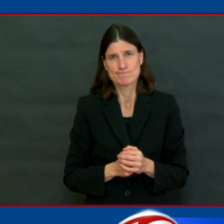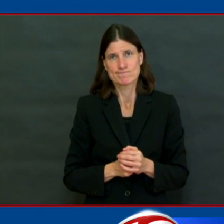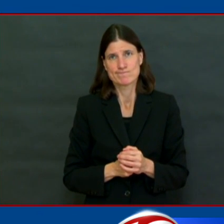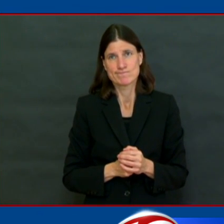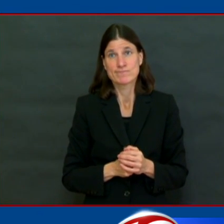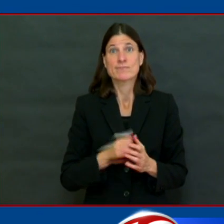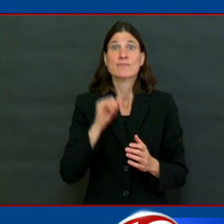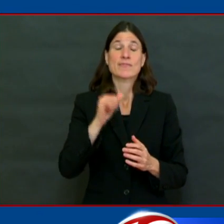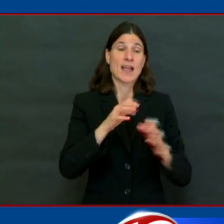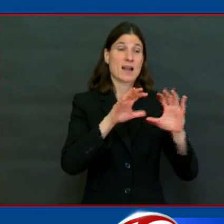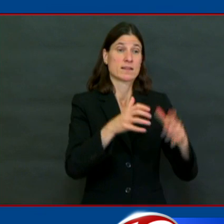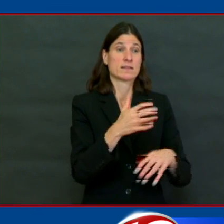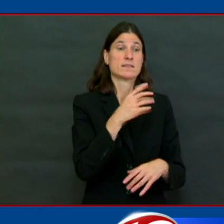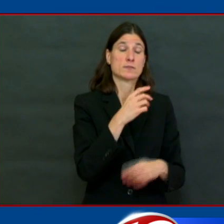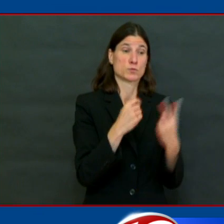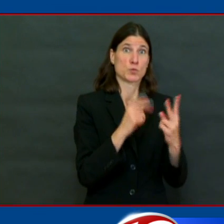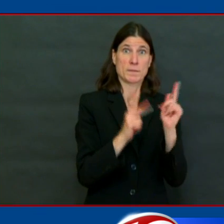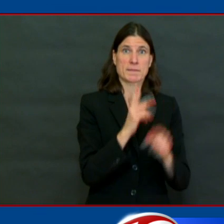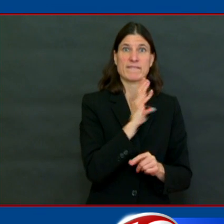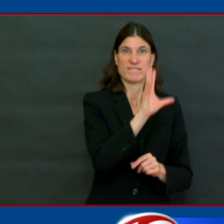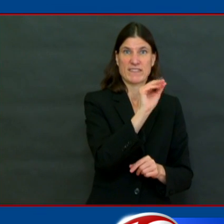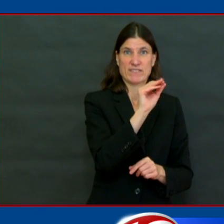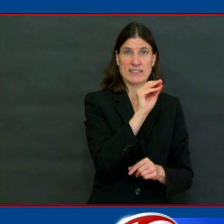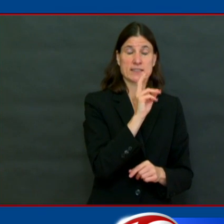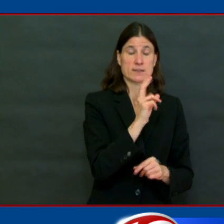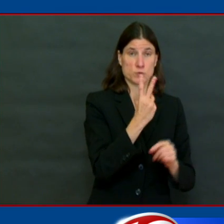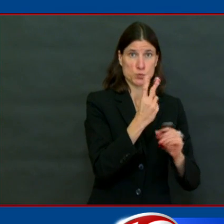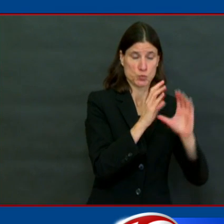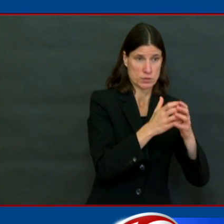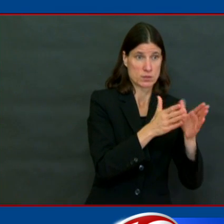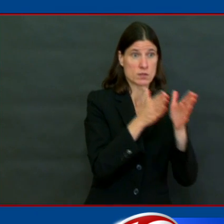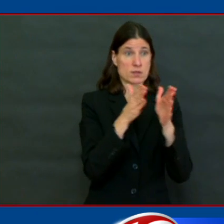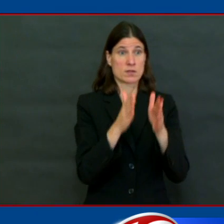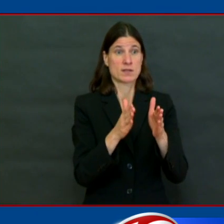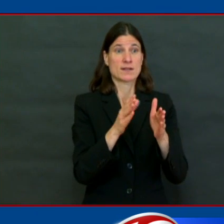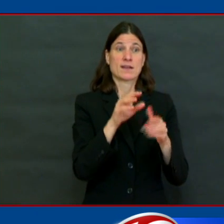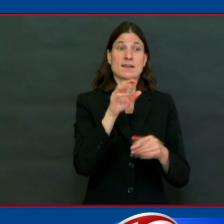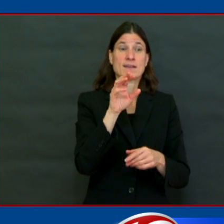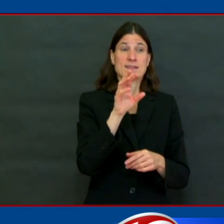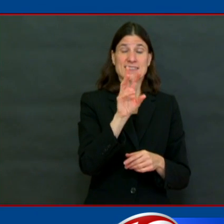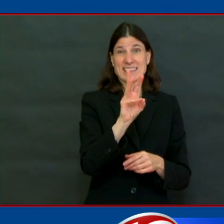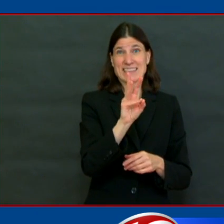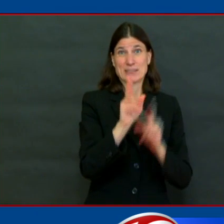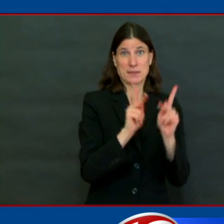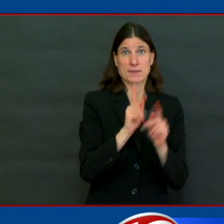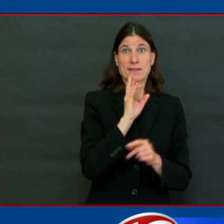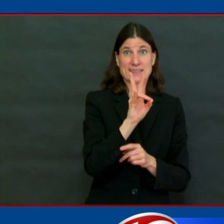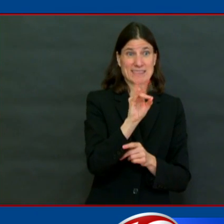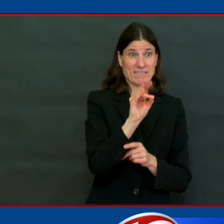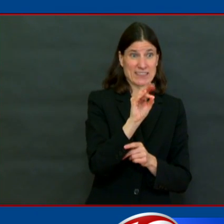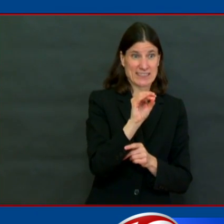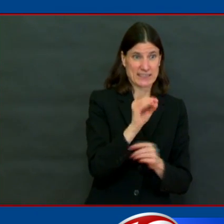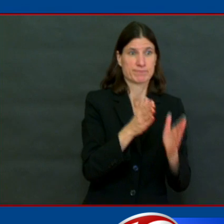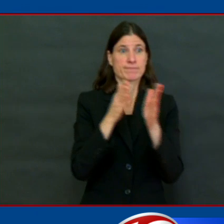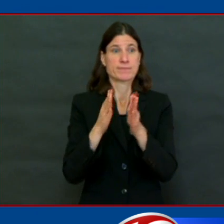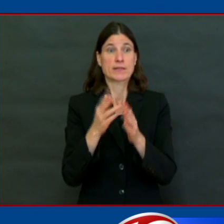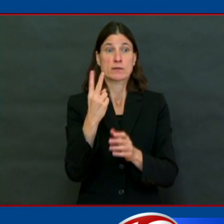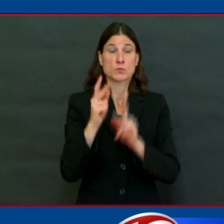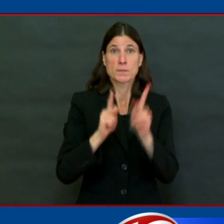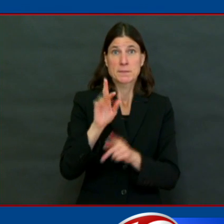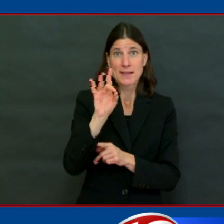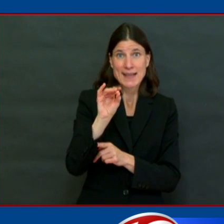these people were in their 50s, six of these people were in their 70s, two people were in their 80s,